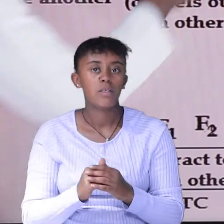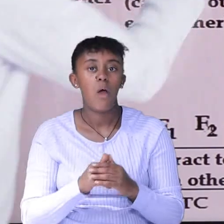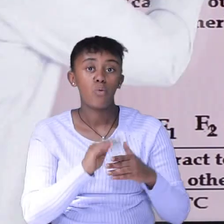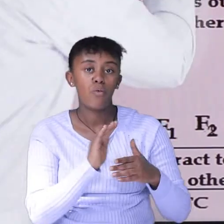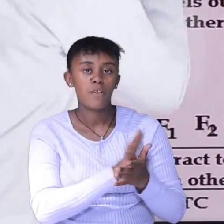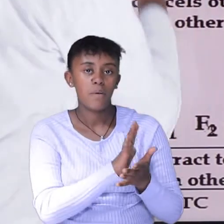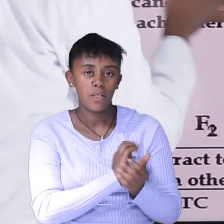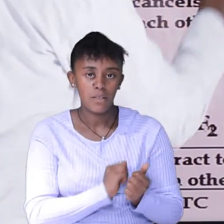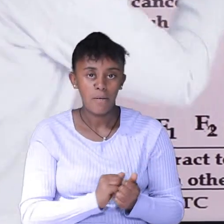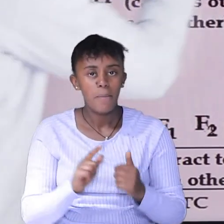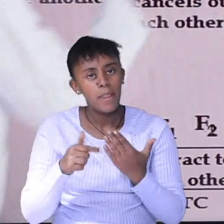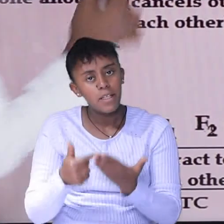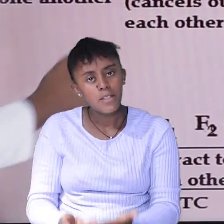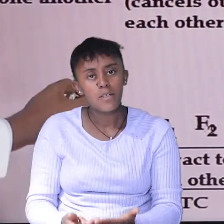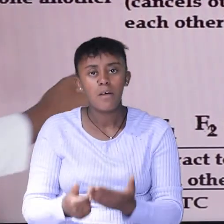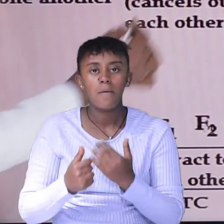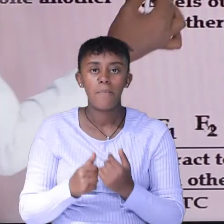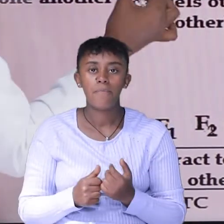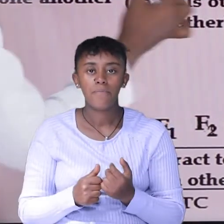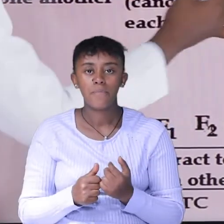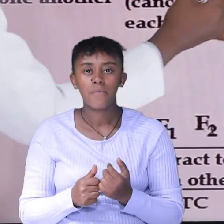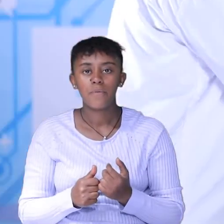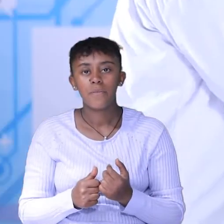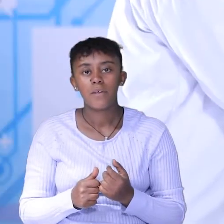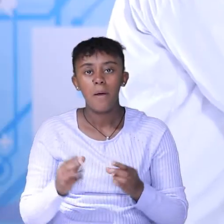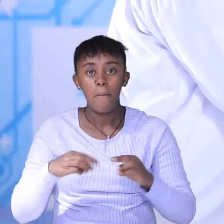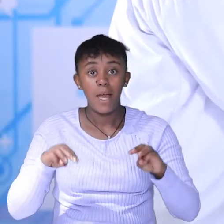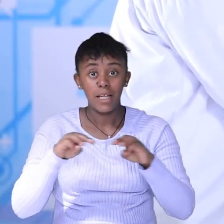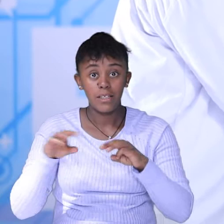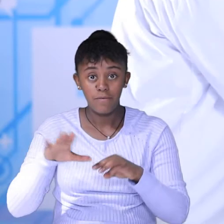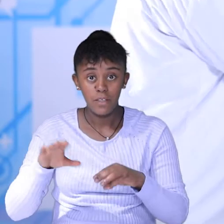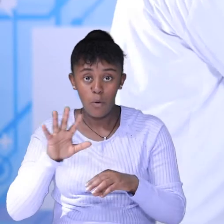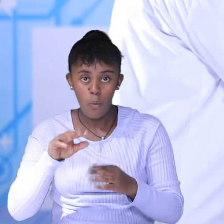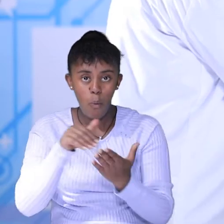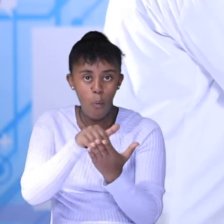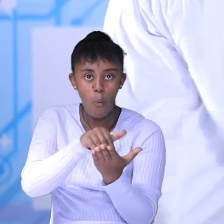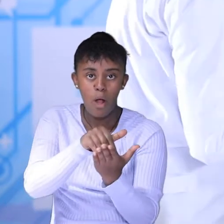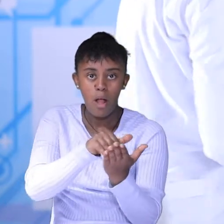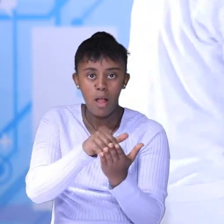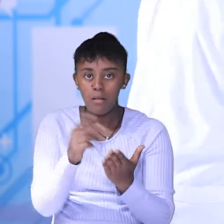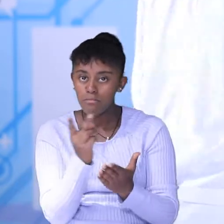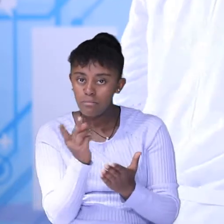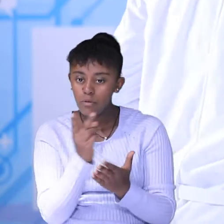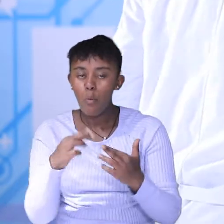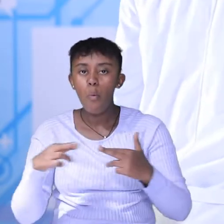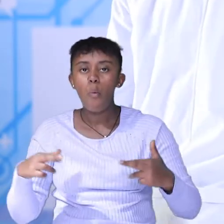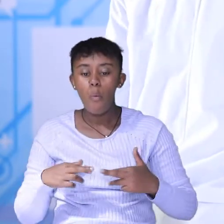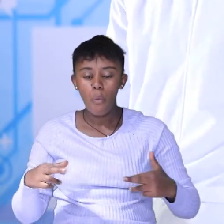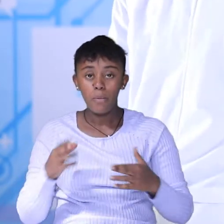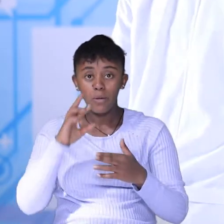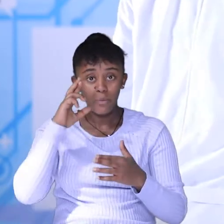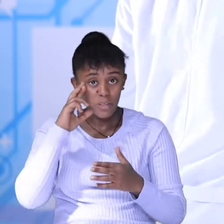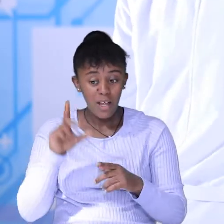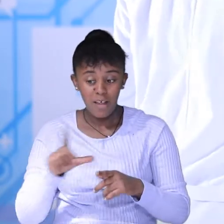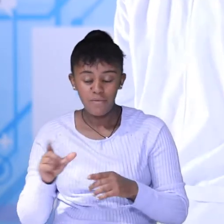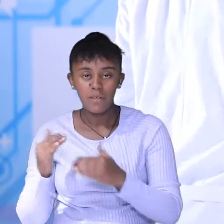wires. Then it's possible to find the magnetic field is weaker in between the two wires, because the left side of the